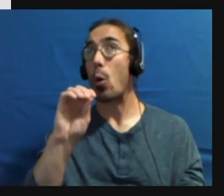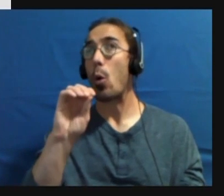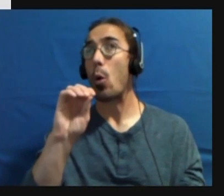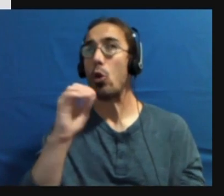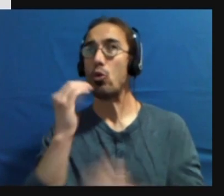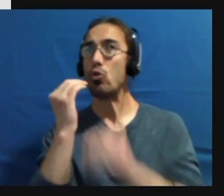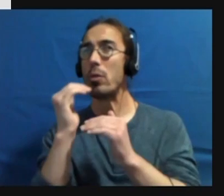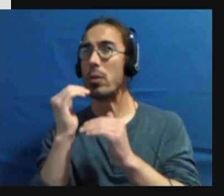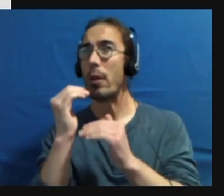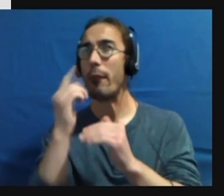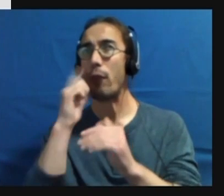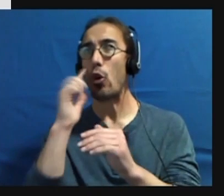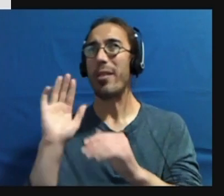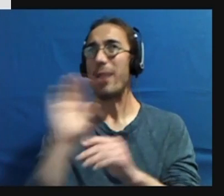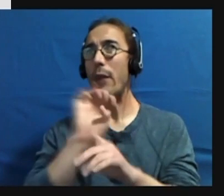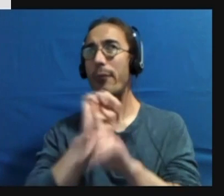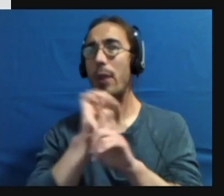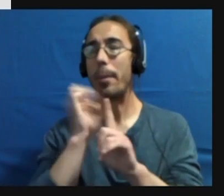the environment.